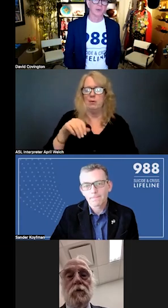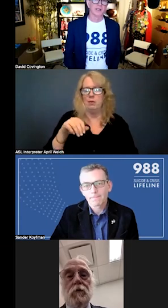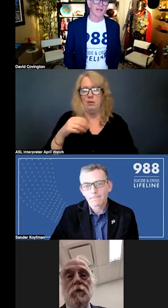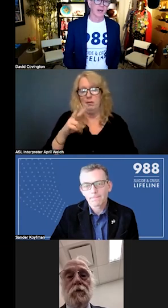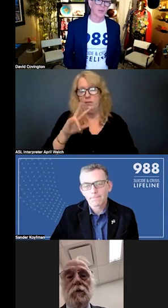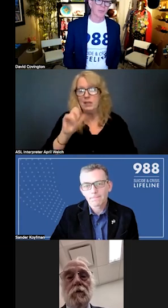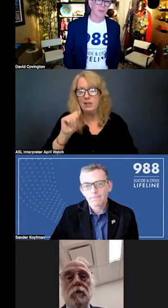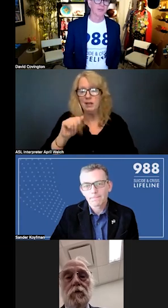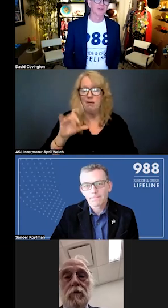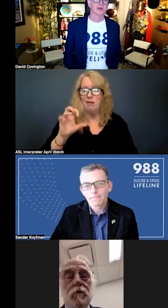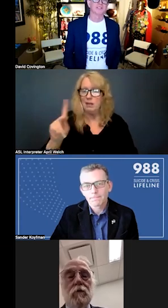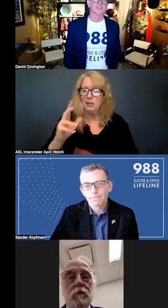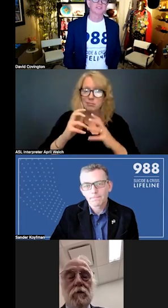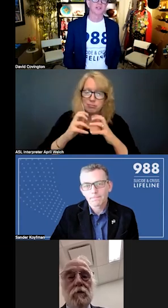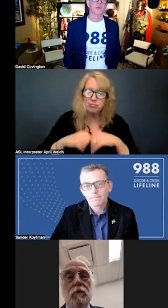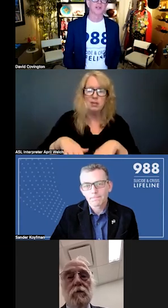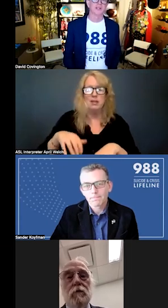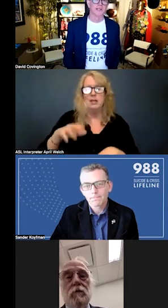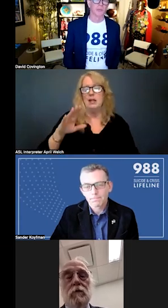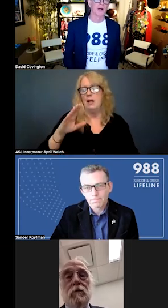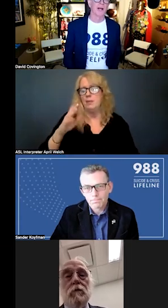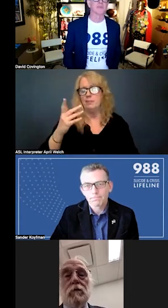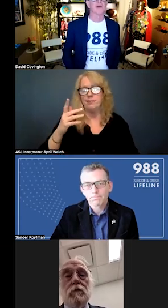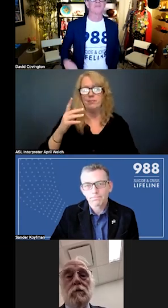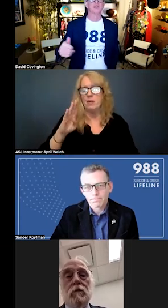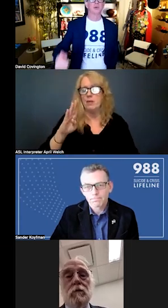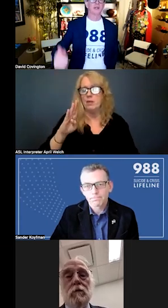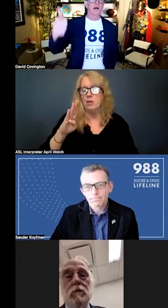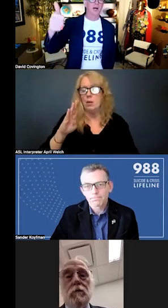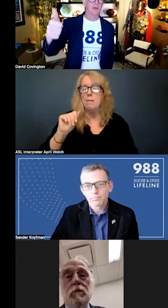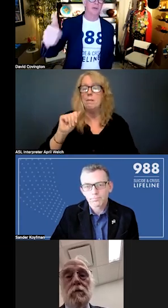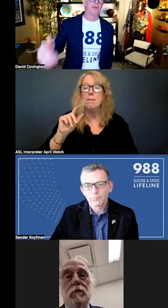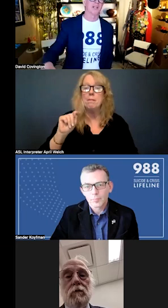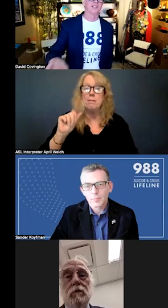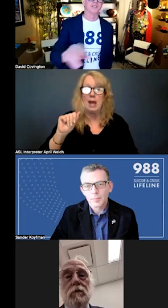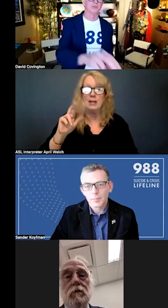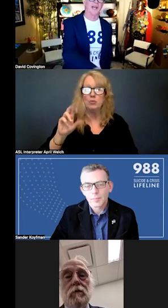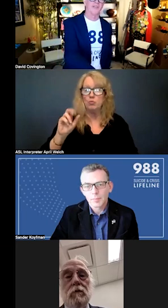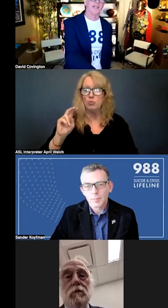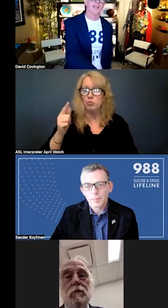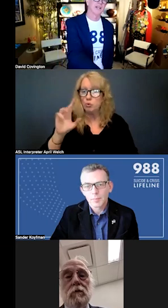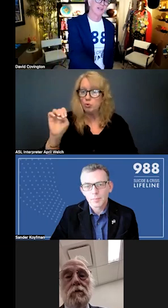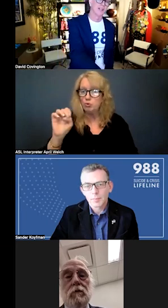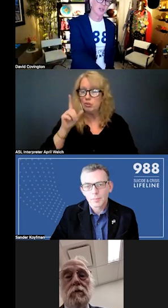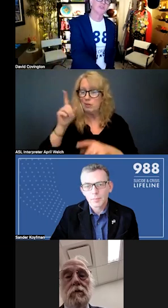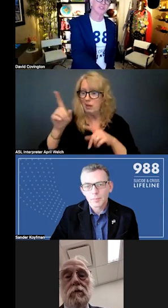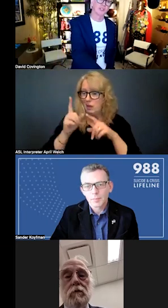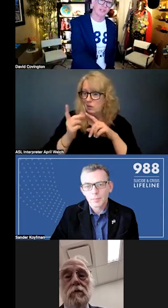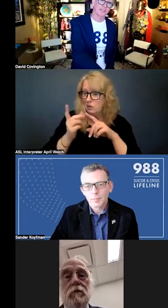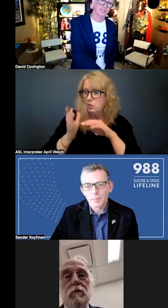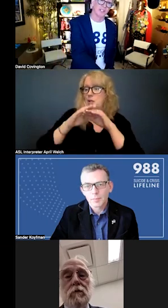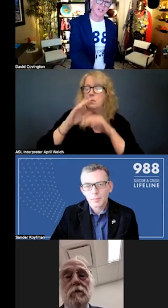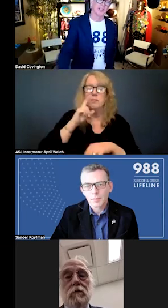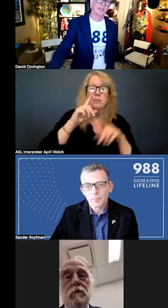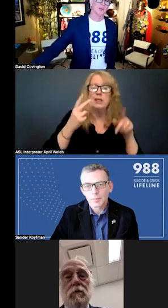ViaLink went down. The Baton Rouge Crisis Center actually Baton Rouge went up because we had the Houston